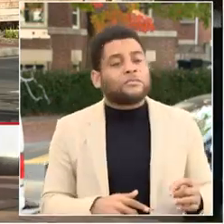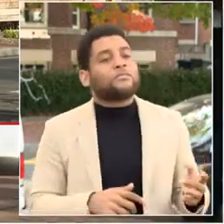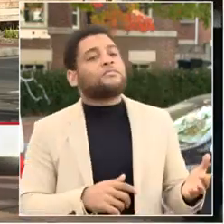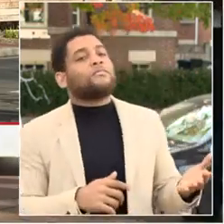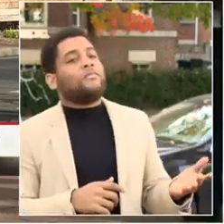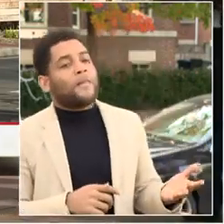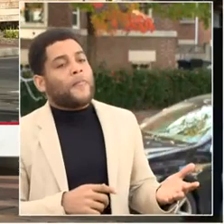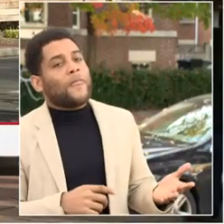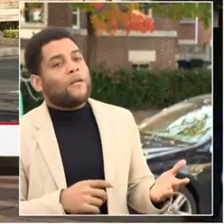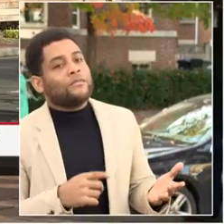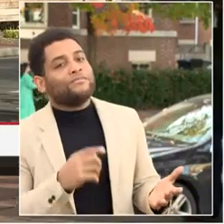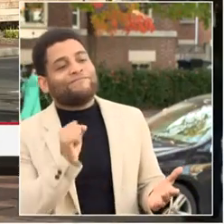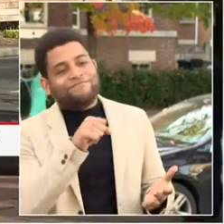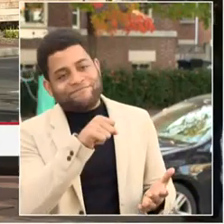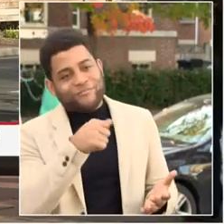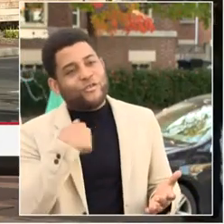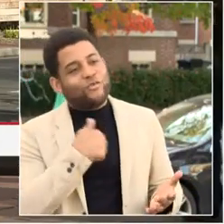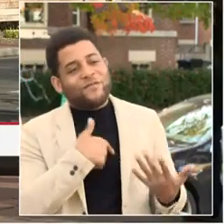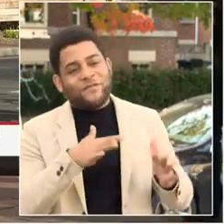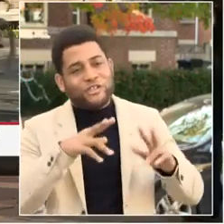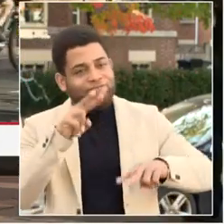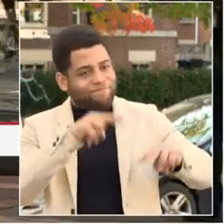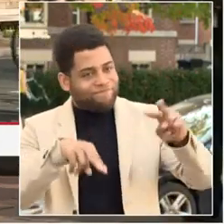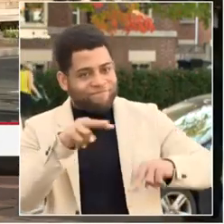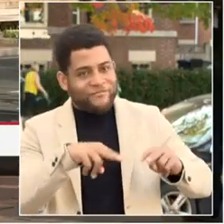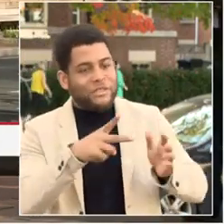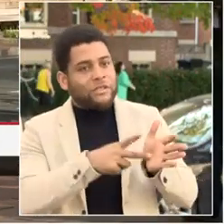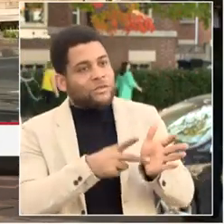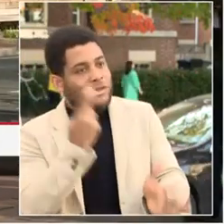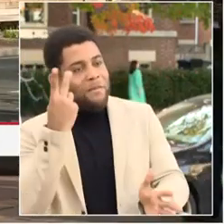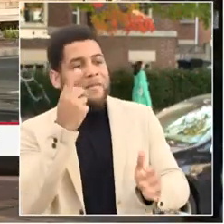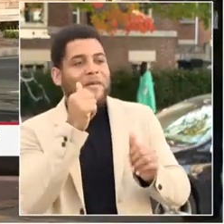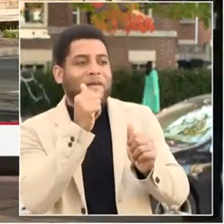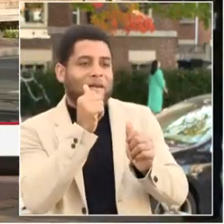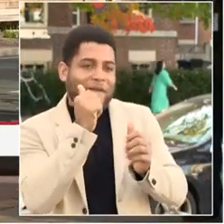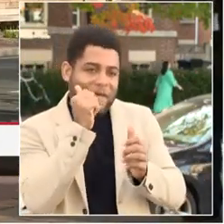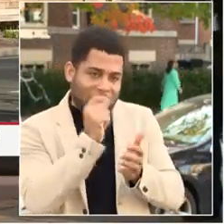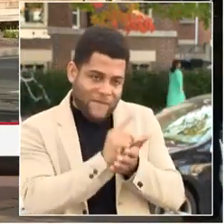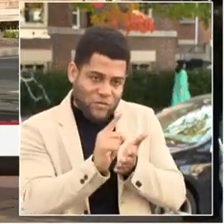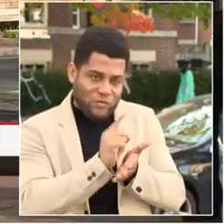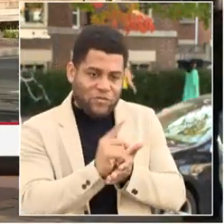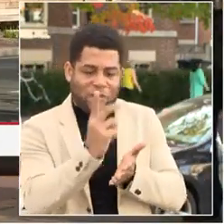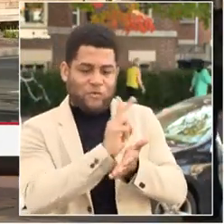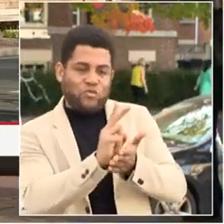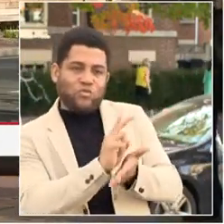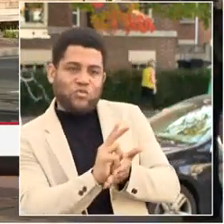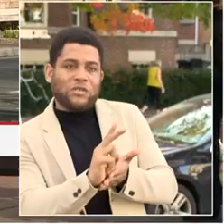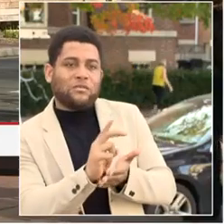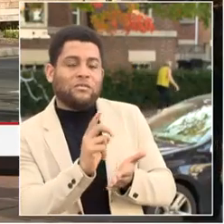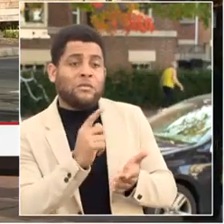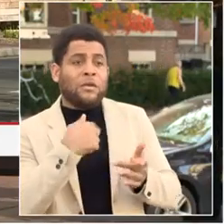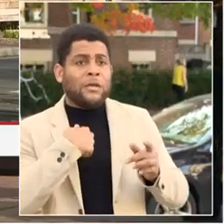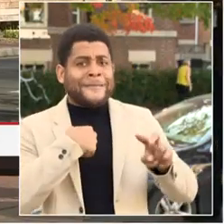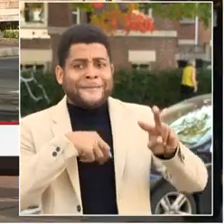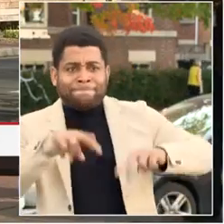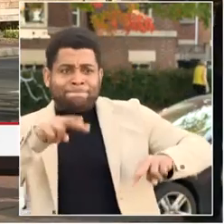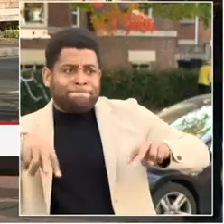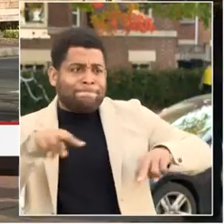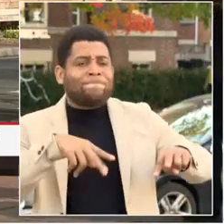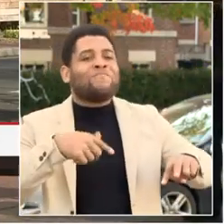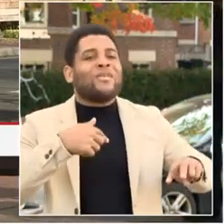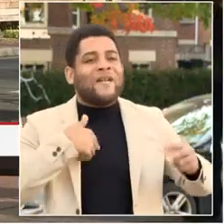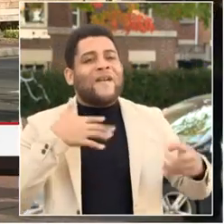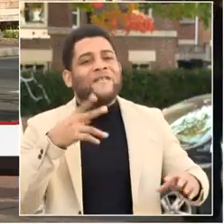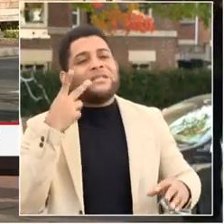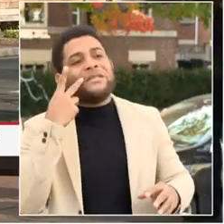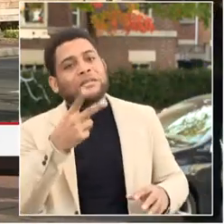areas where there is an increase in robberies. And again, what this legislation will do, what we've seen is an increase in a theme of our juveniles and young